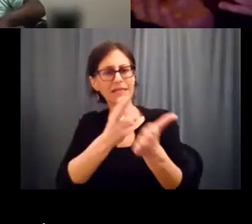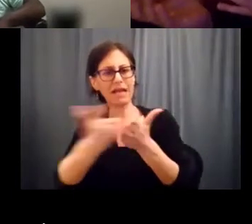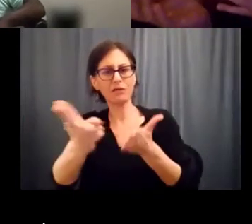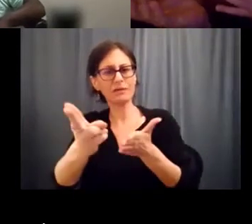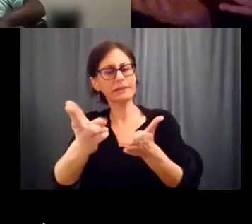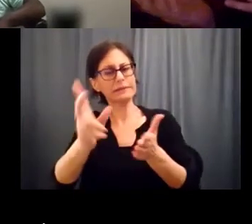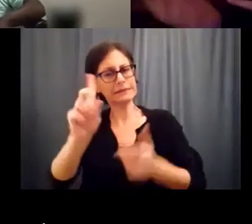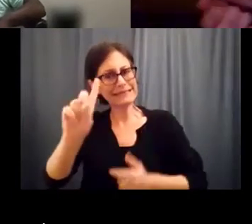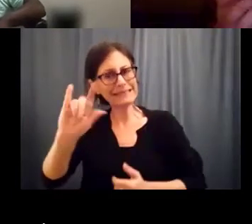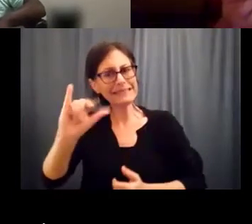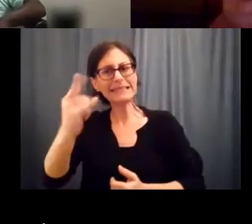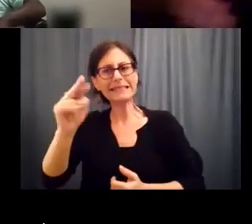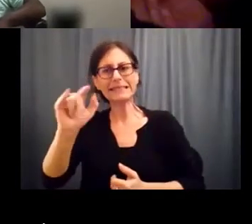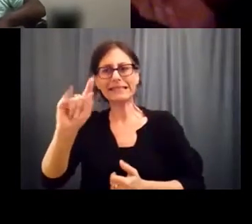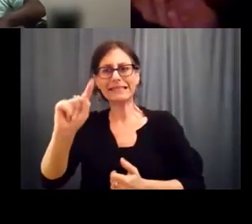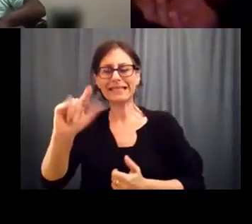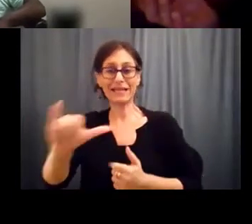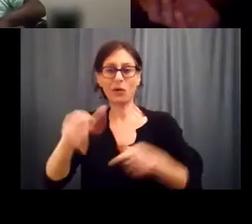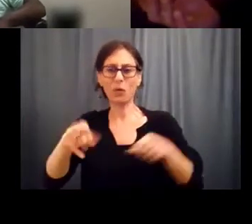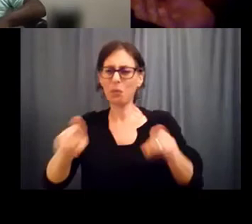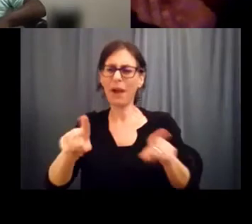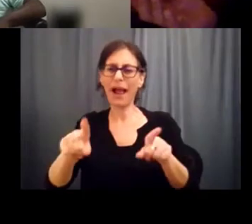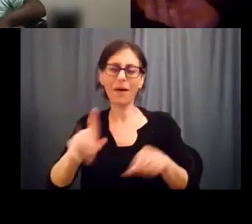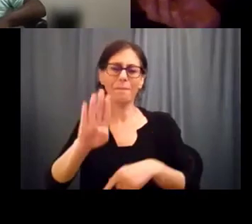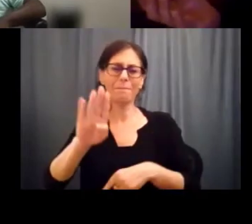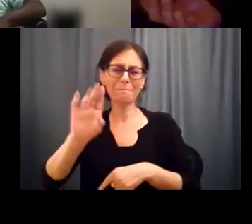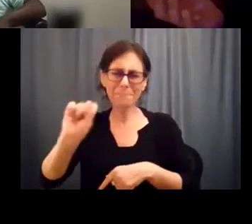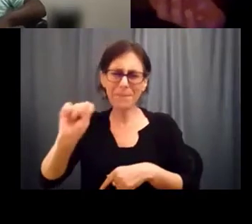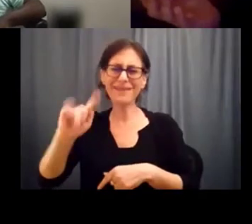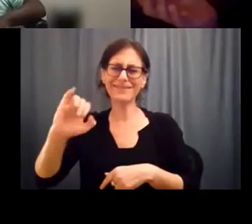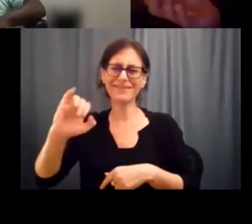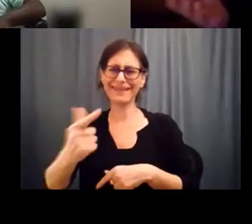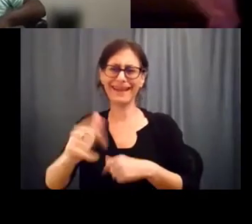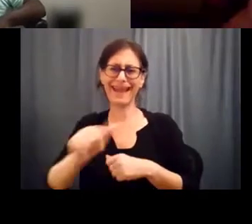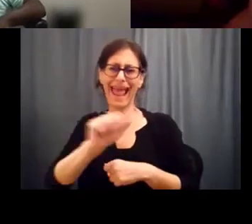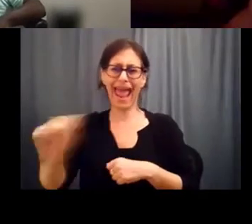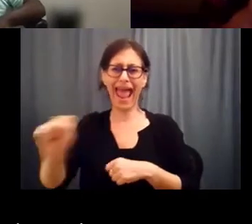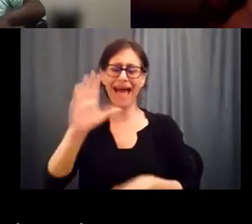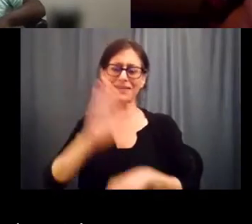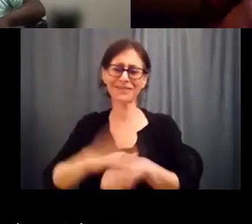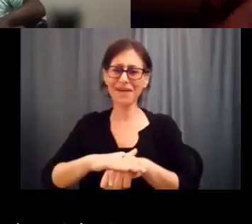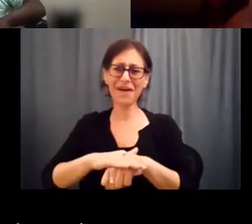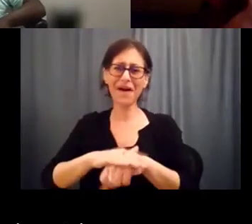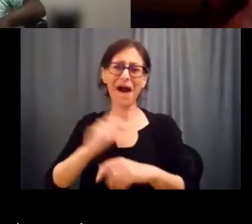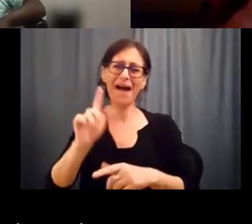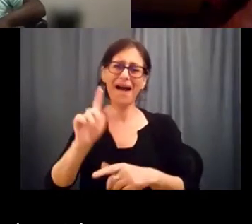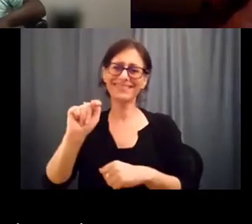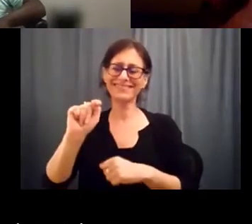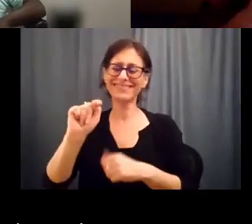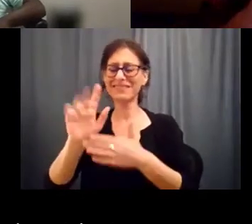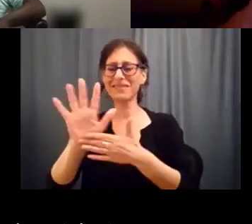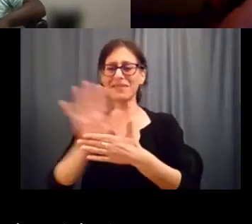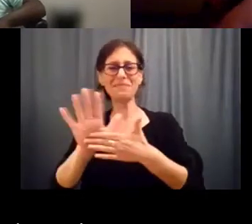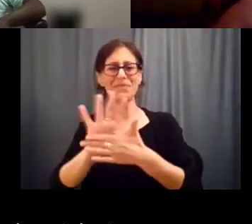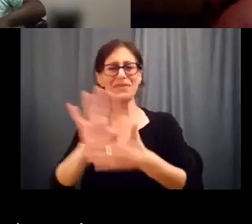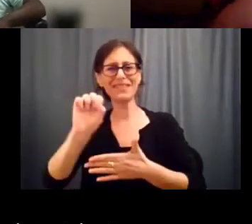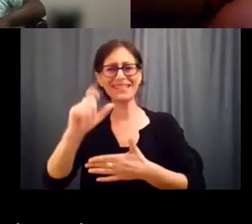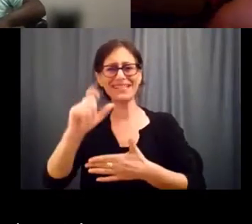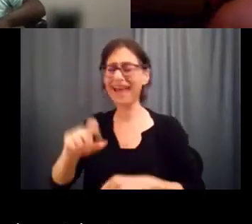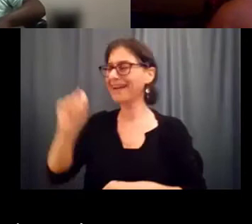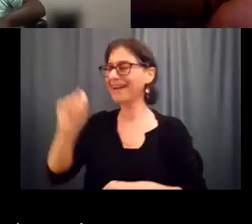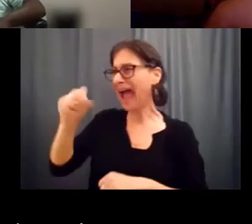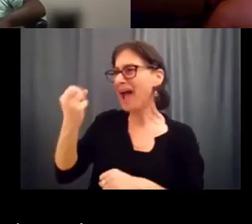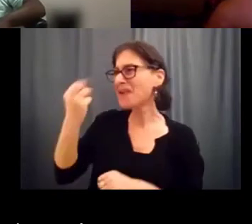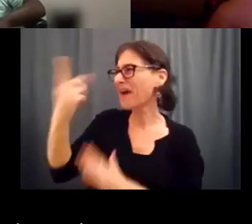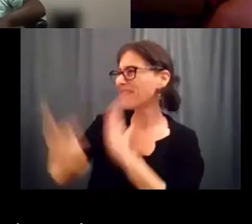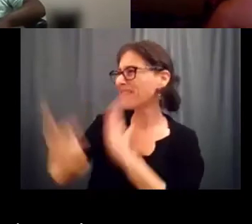while busting their fucking ass on a movie set. Yeah, 12 hours. Yeah, like this is not Feeling. showing up for an hour